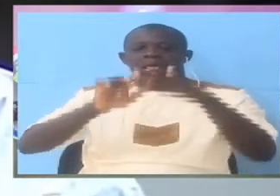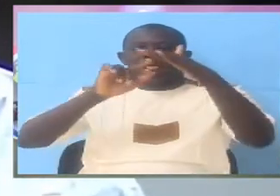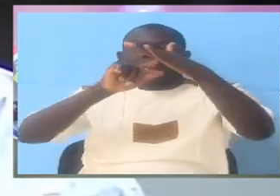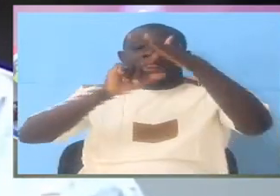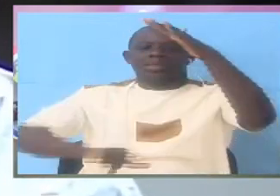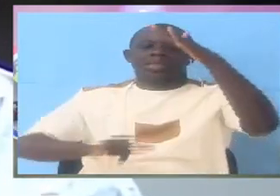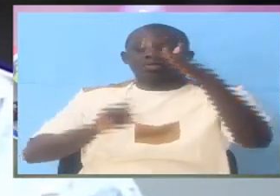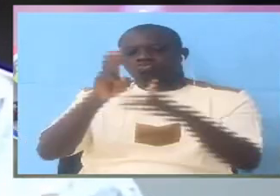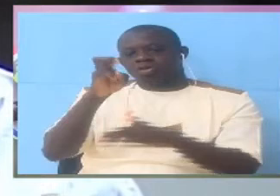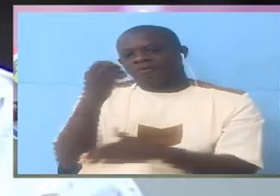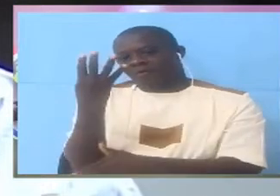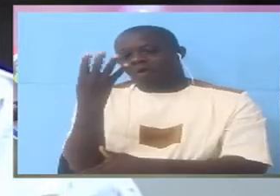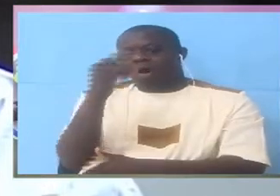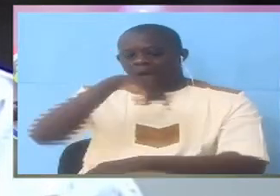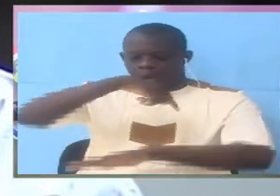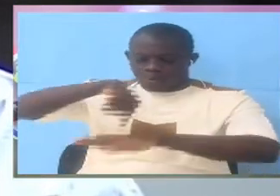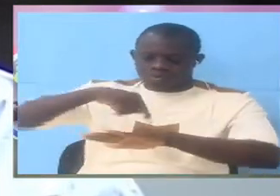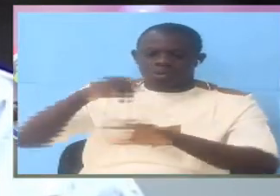hours.